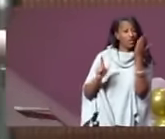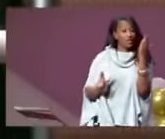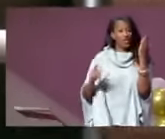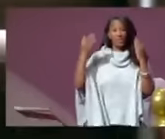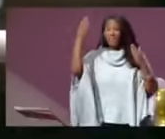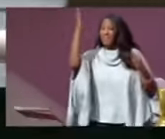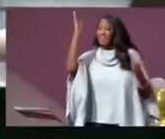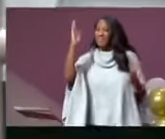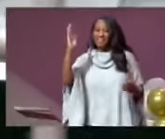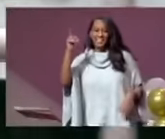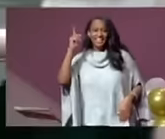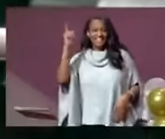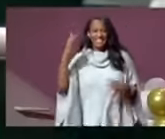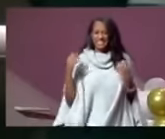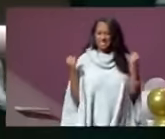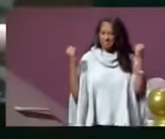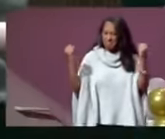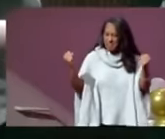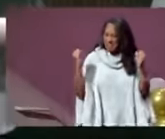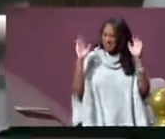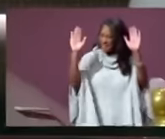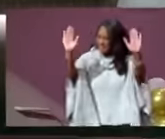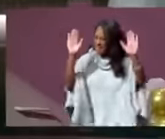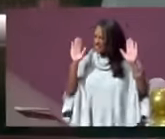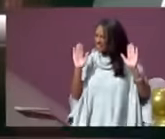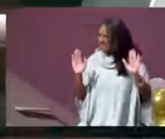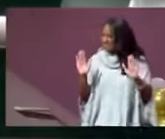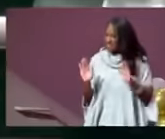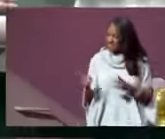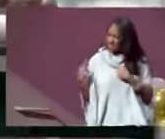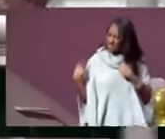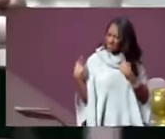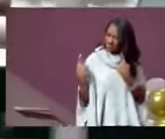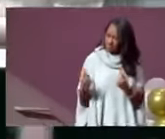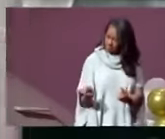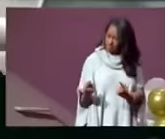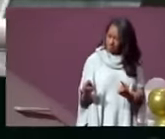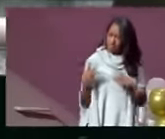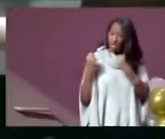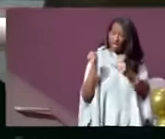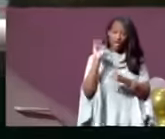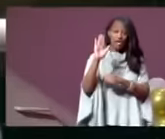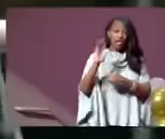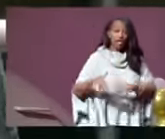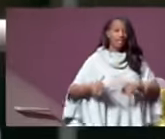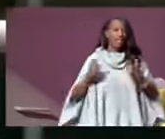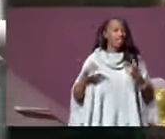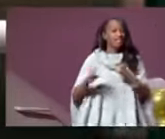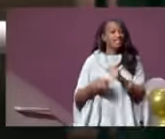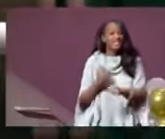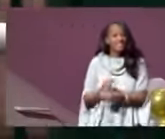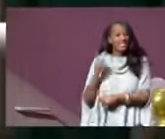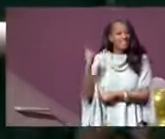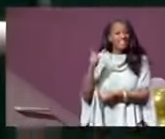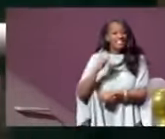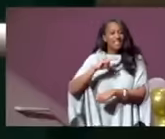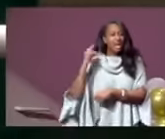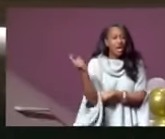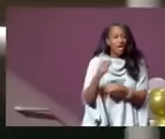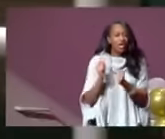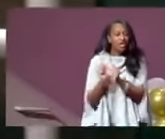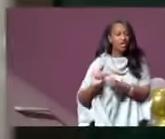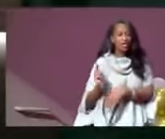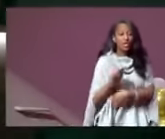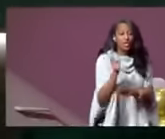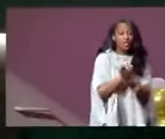the Lord our God is mighty. Huh? Has he been mighty in your life this year? He is omnipotent. The Lord